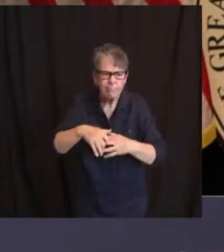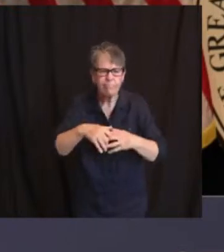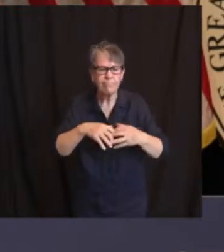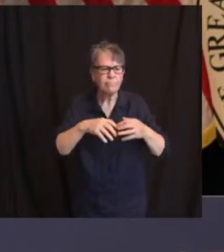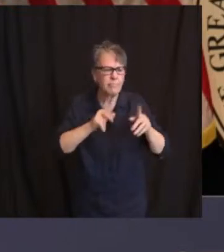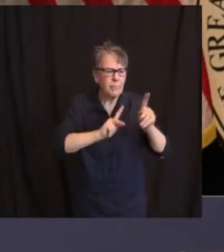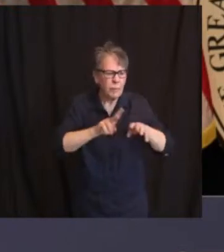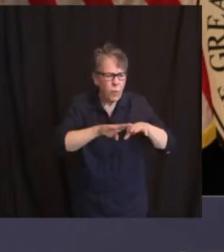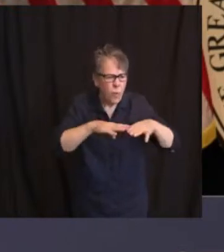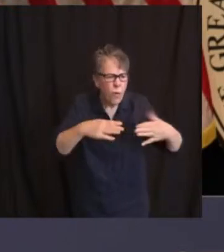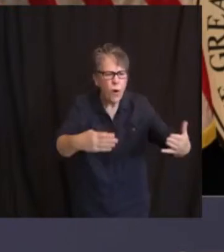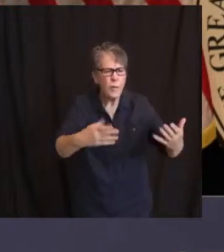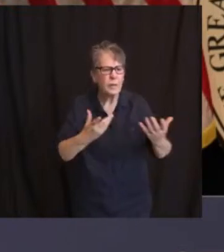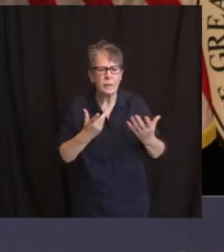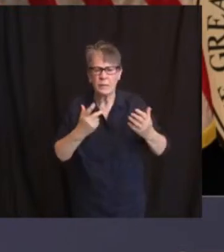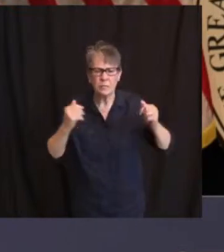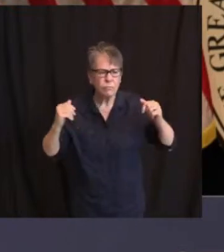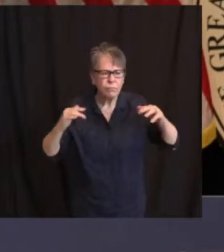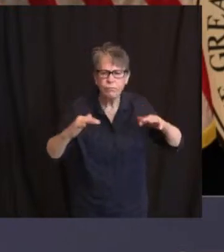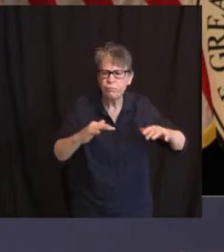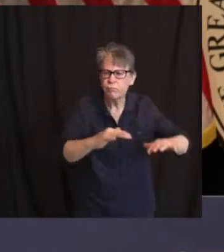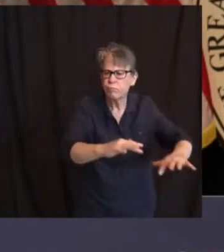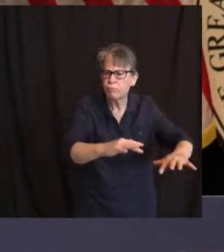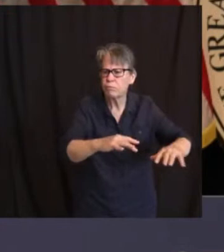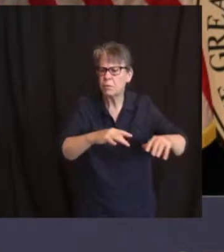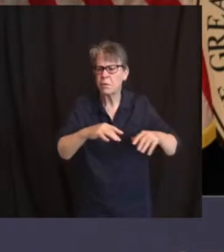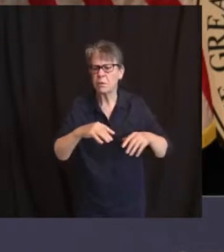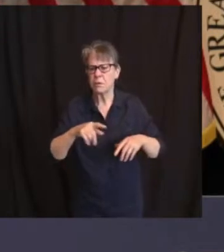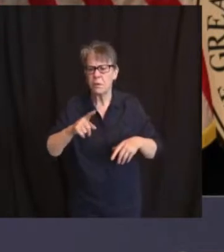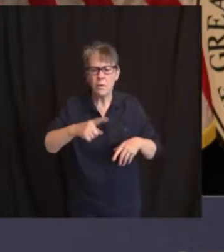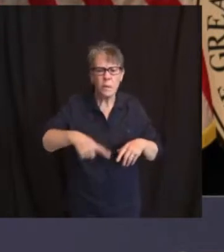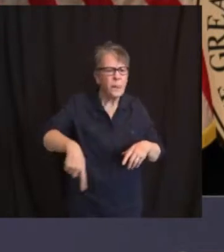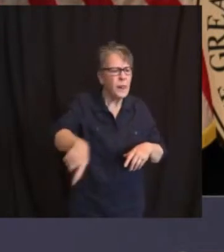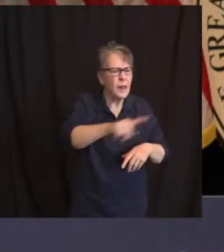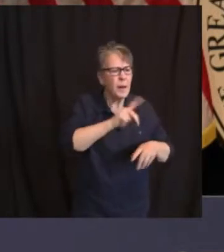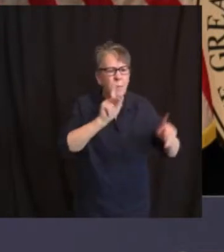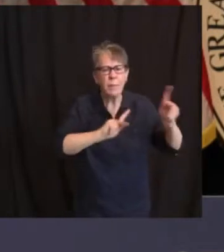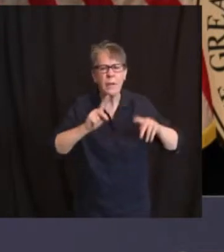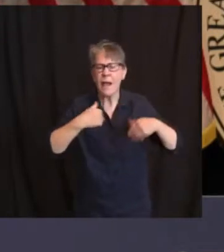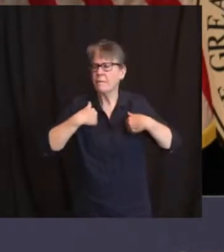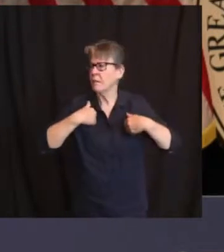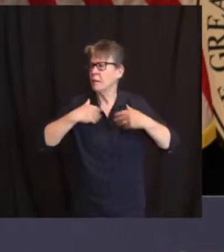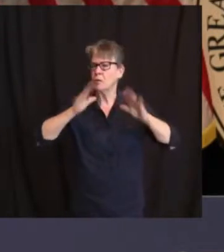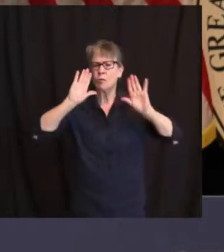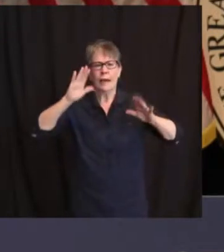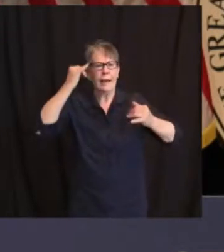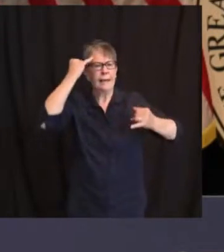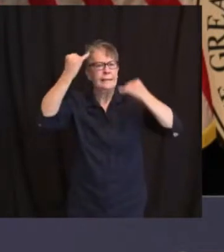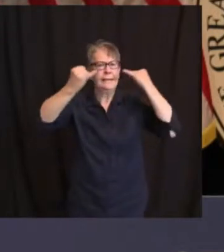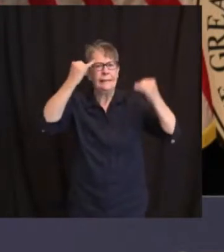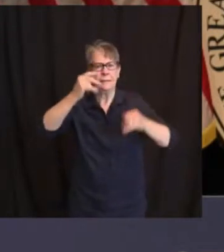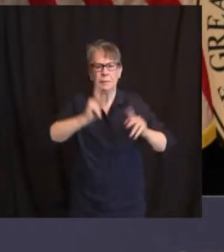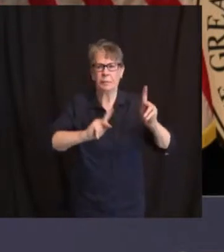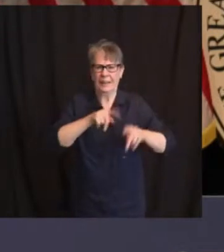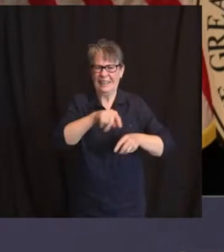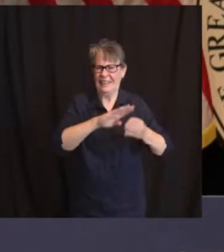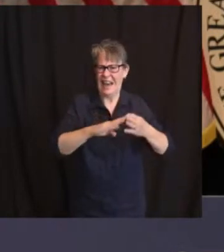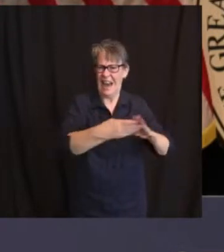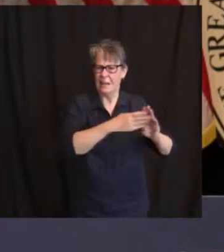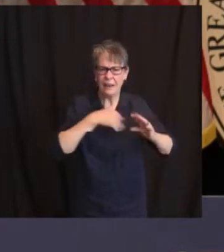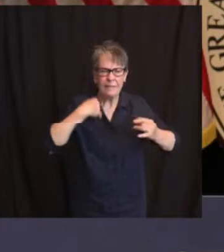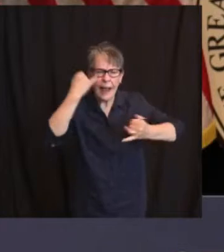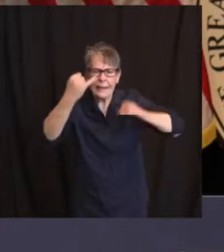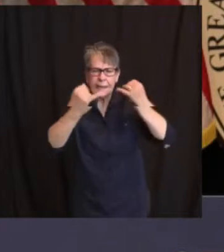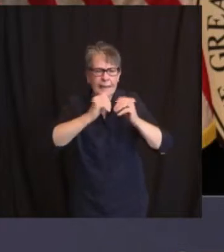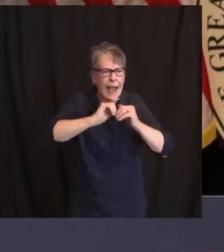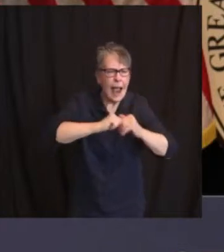good suggestions from them, as well as concerns, obviously, that they're raising. So I'd say beaches would be on that list. Mahan, any